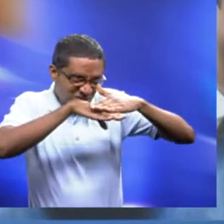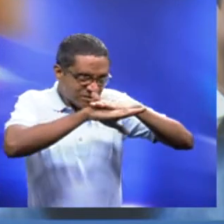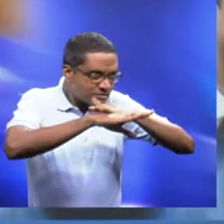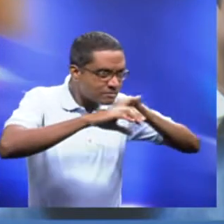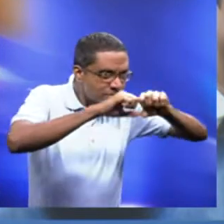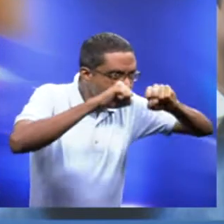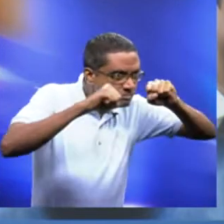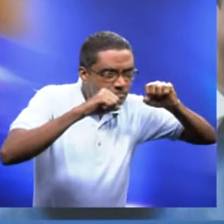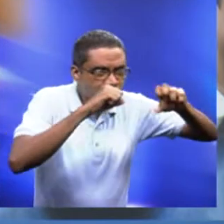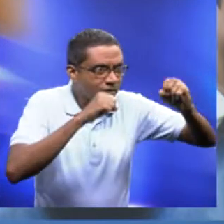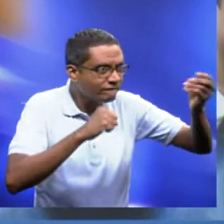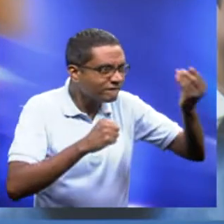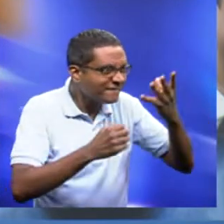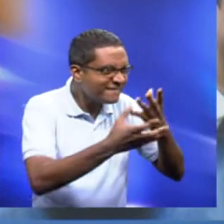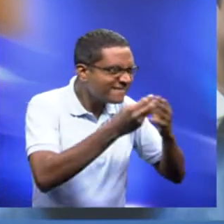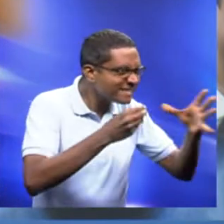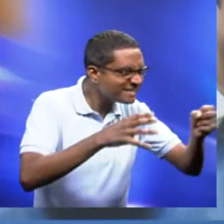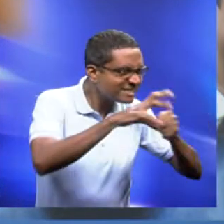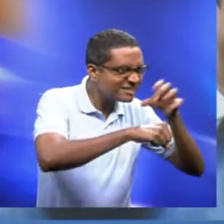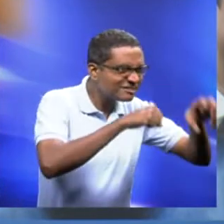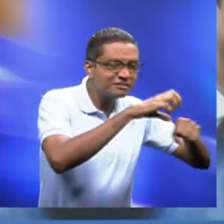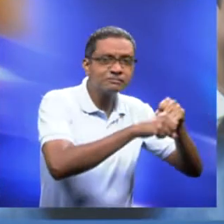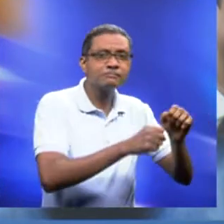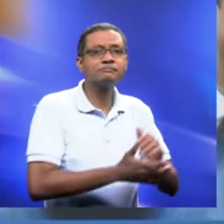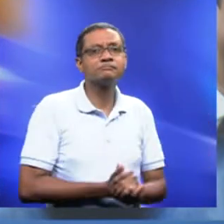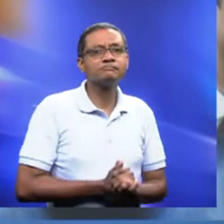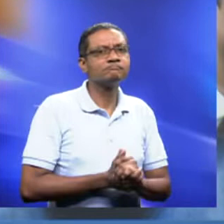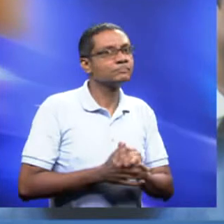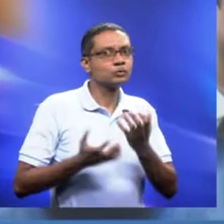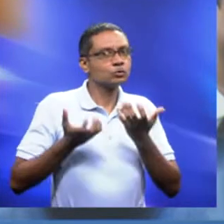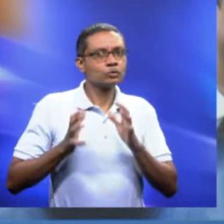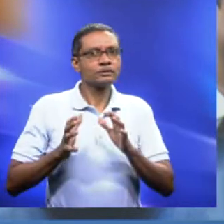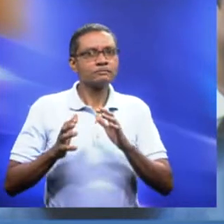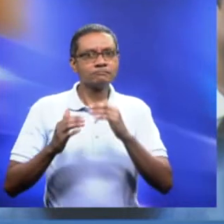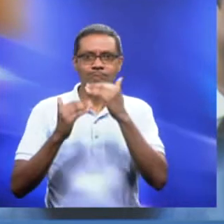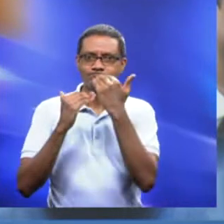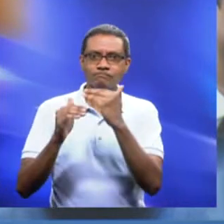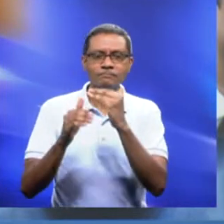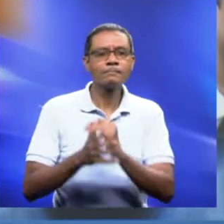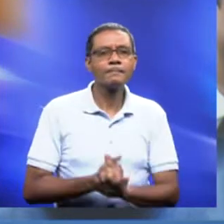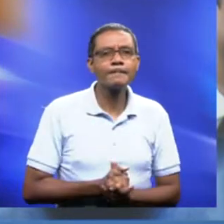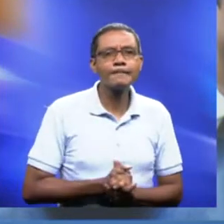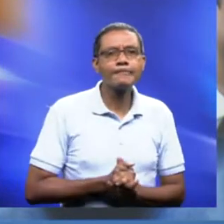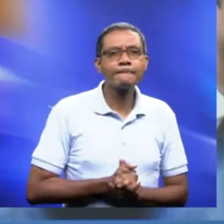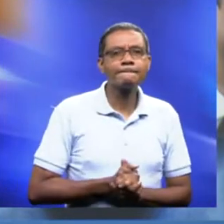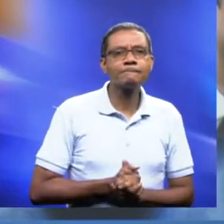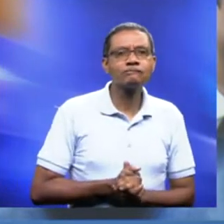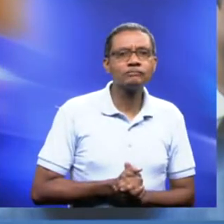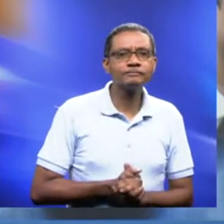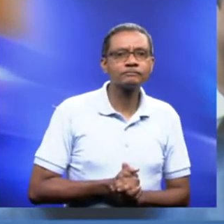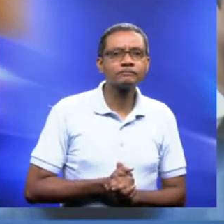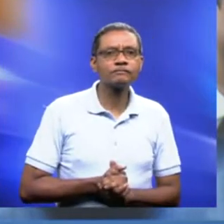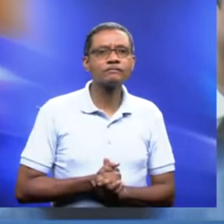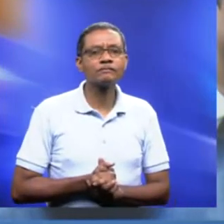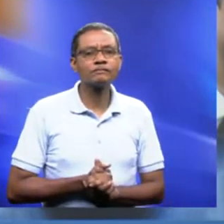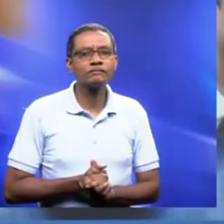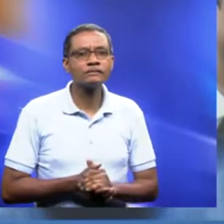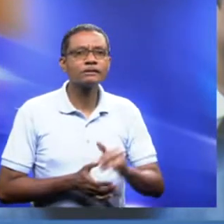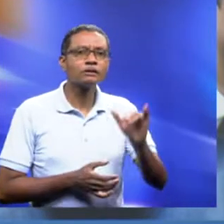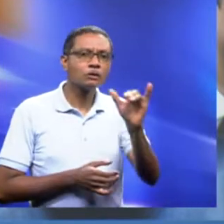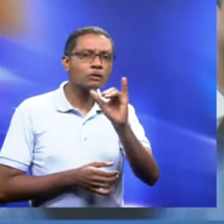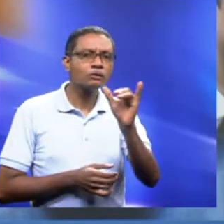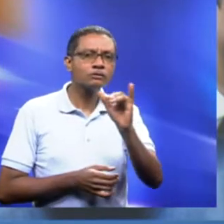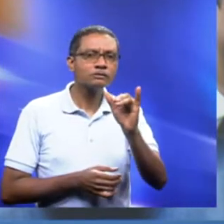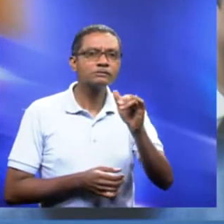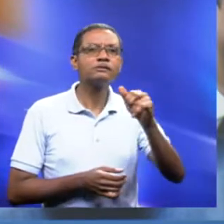lot of information. Then you have denial of service, where they will send a lot of information to a system, flooding it with traffic, so that the